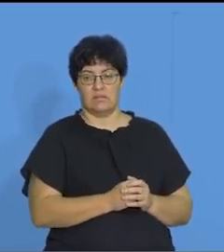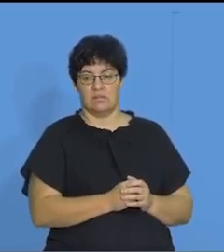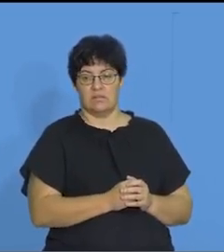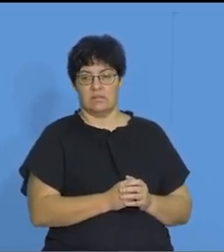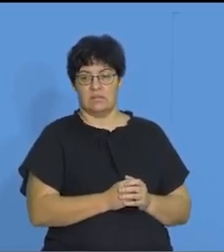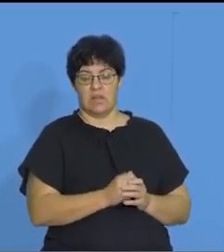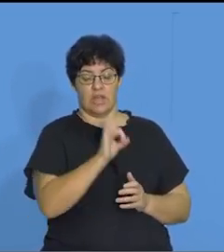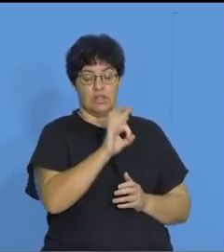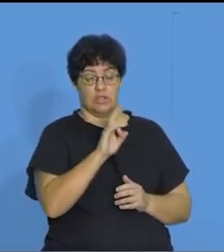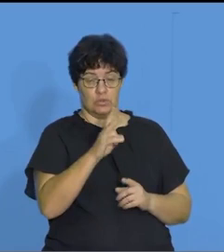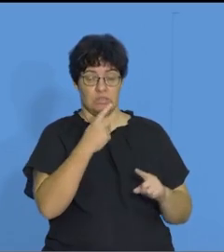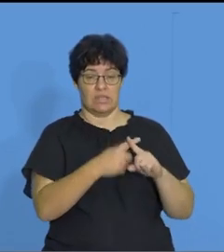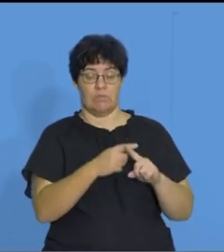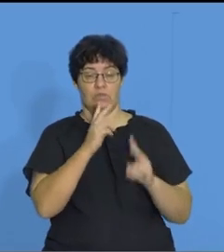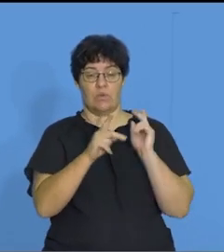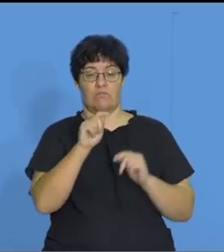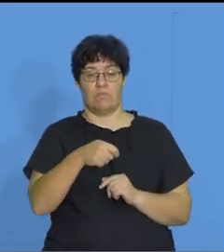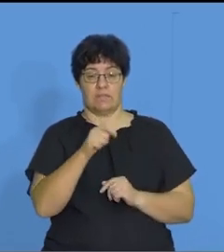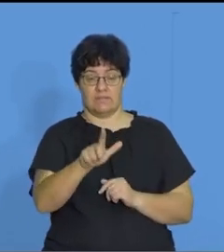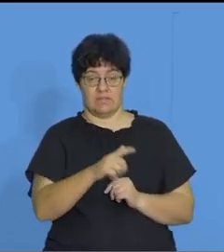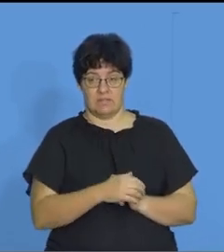32 multiplied by 12.7, okay?